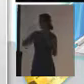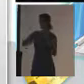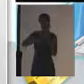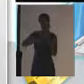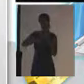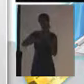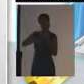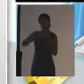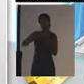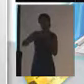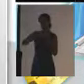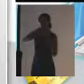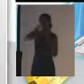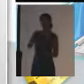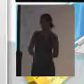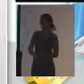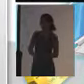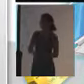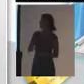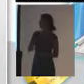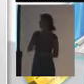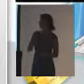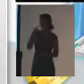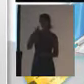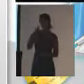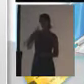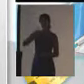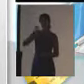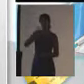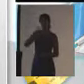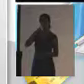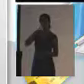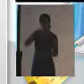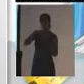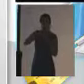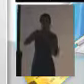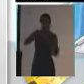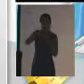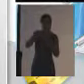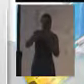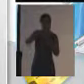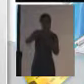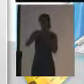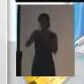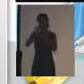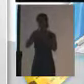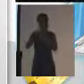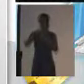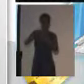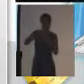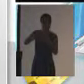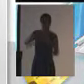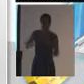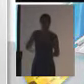Here is the user interface. So at all times we could see what was the state of the sensors, and we